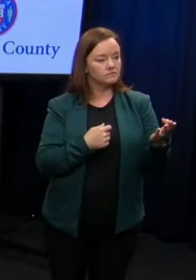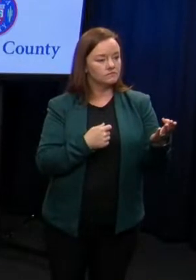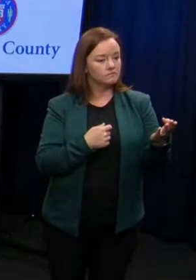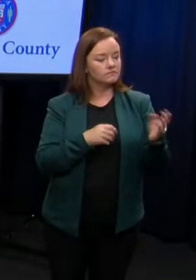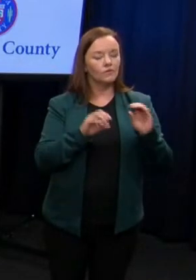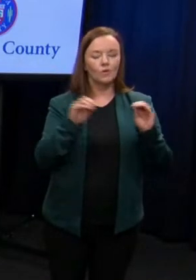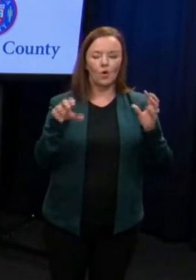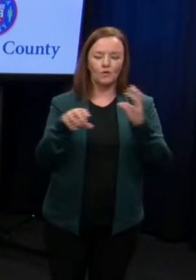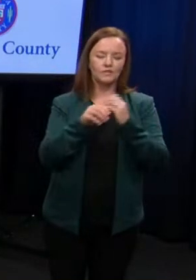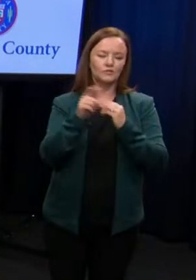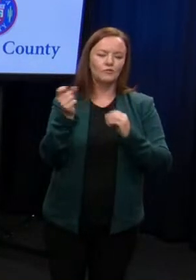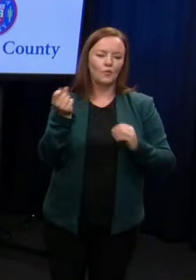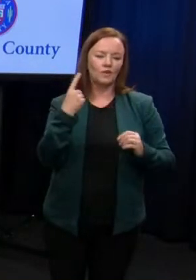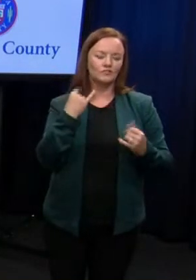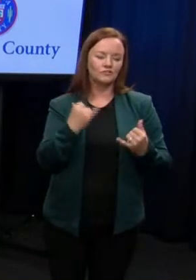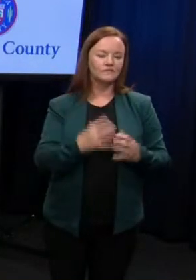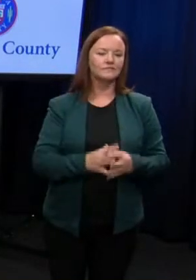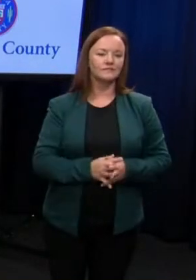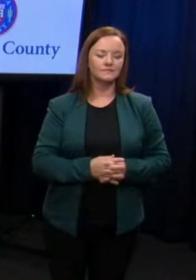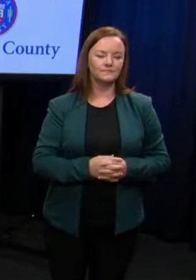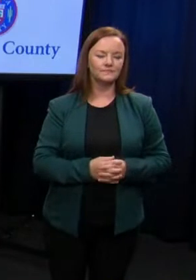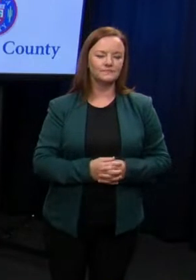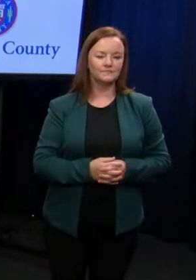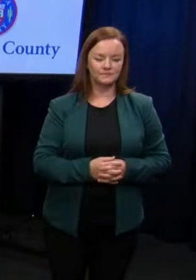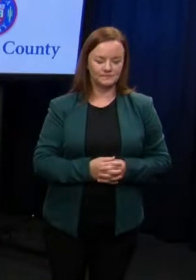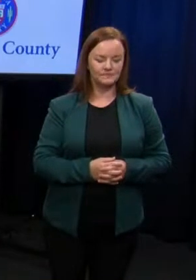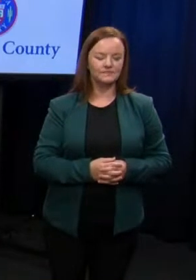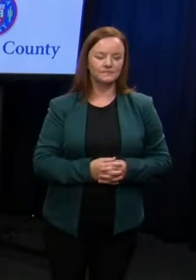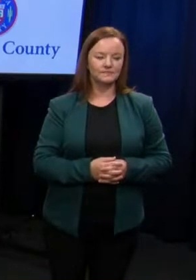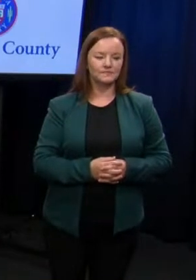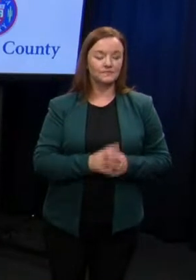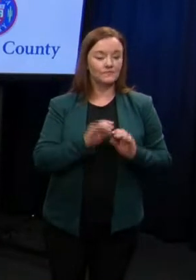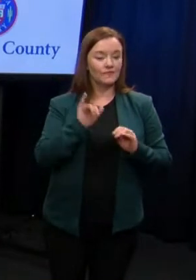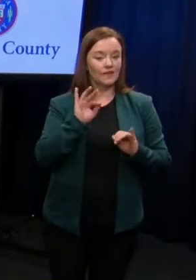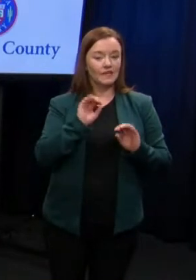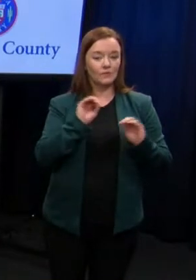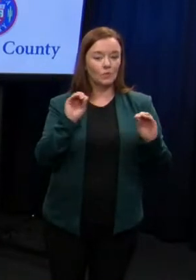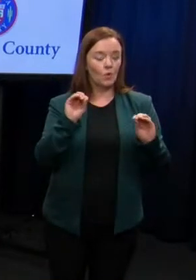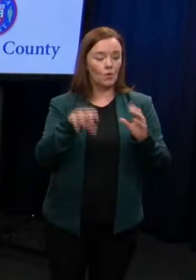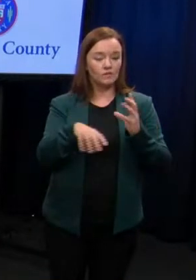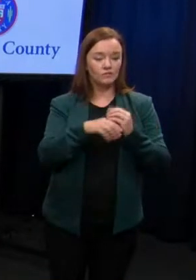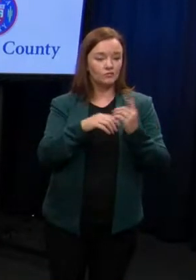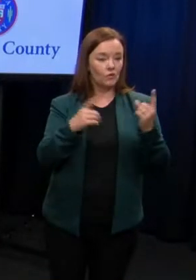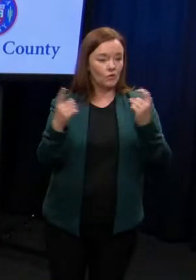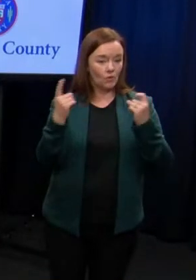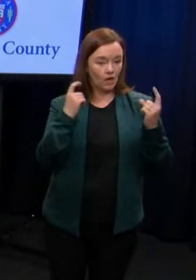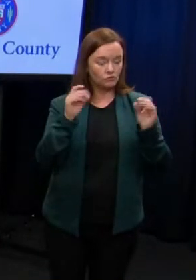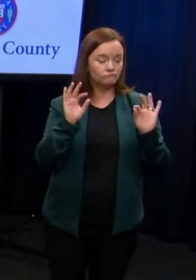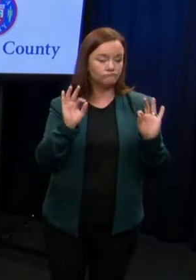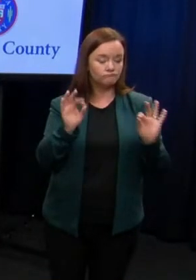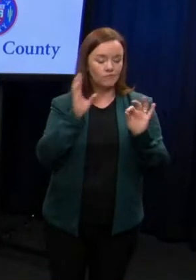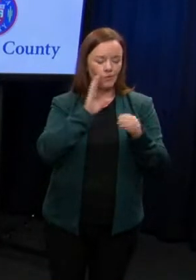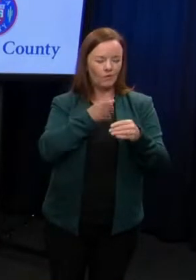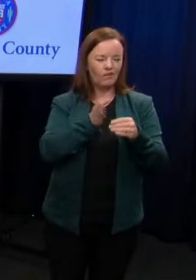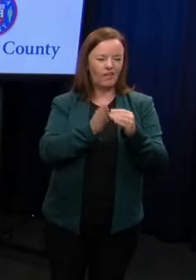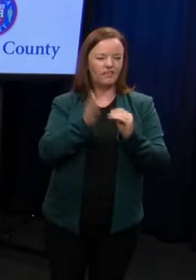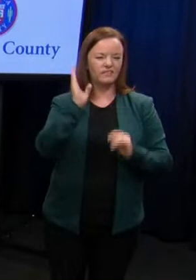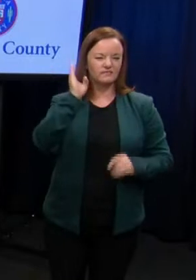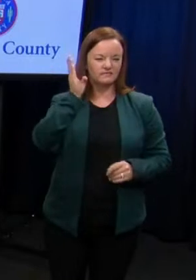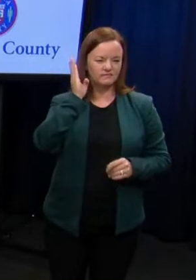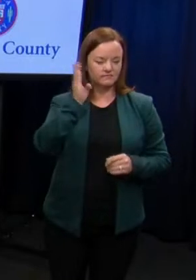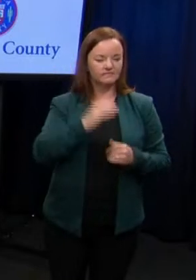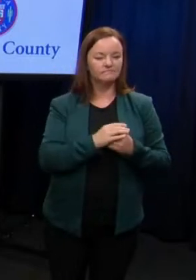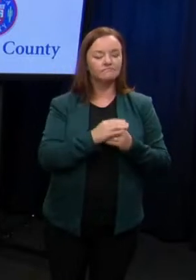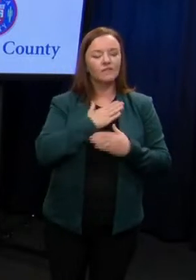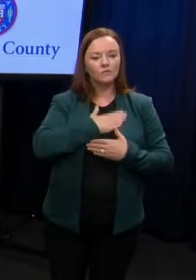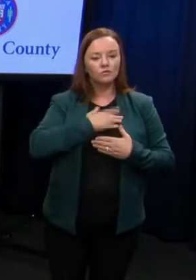We have no additional questions. Okay. Well, if there are no additional questions, we'll end this press conference. We certainly